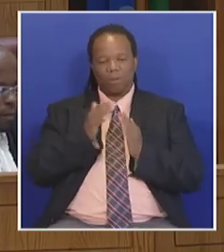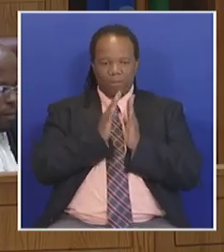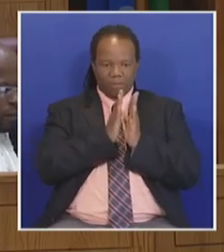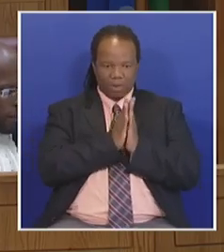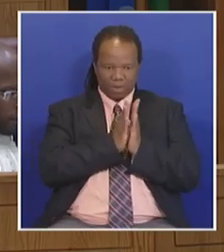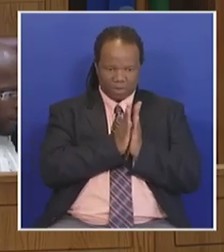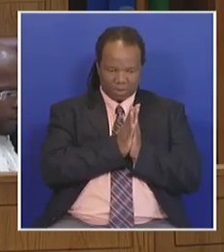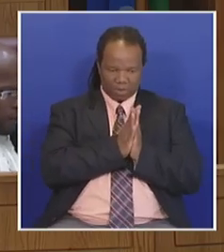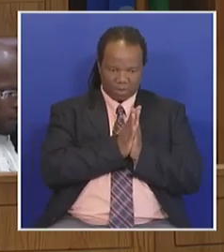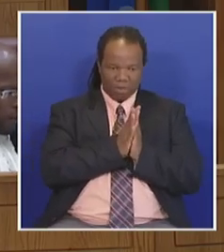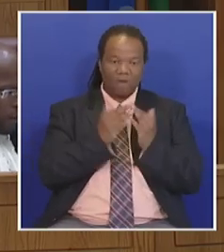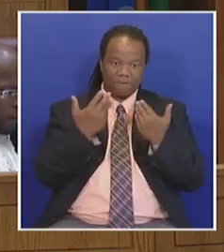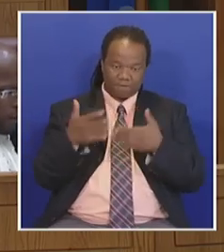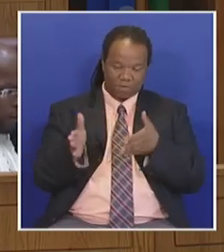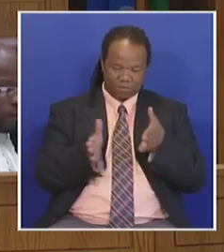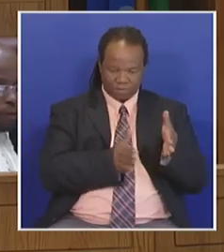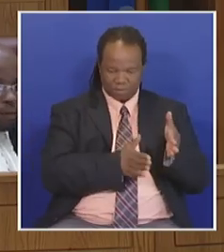Kaula.